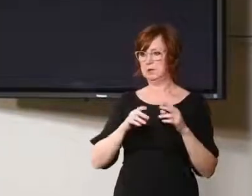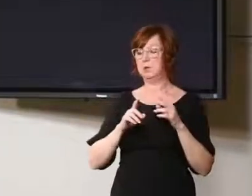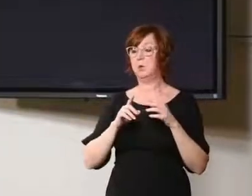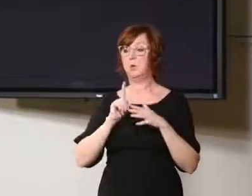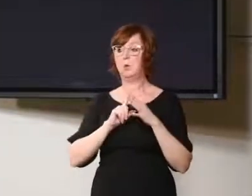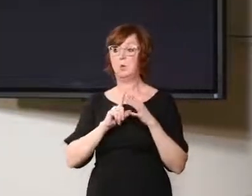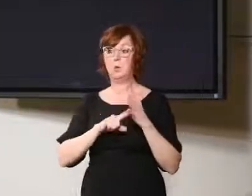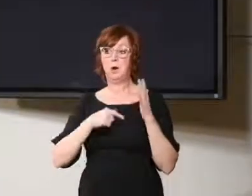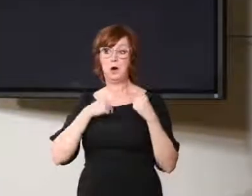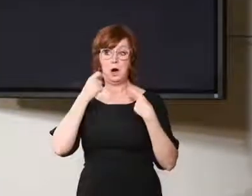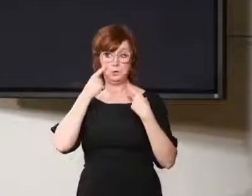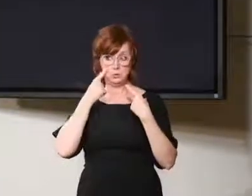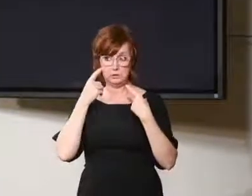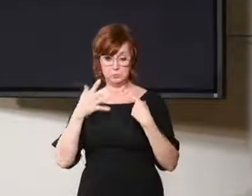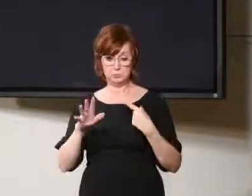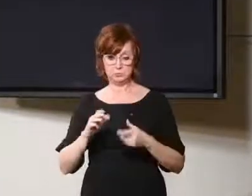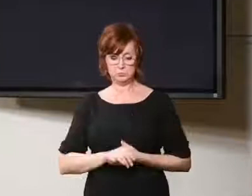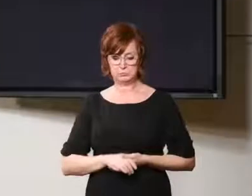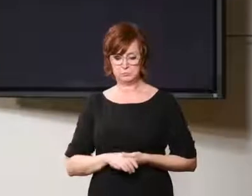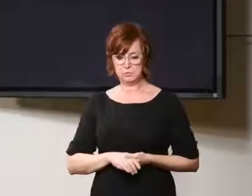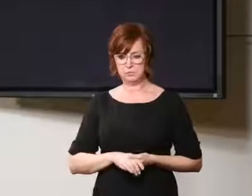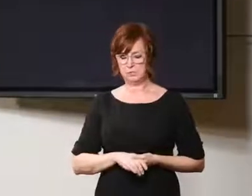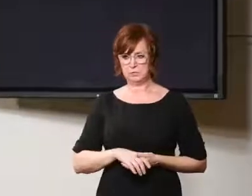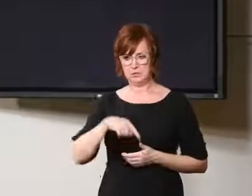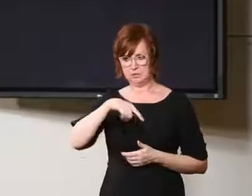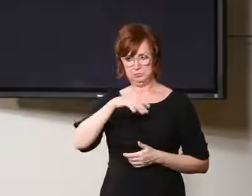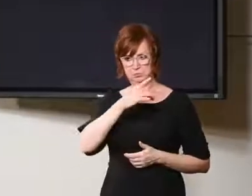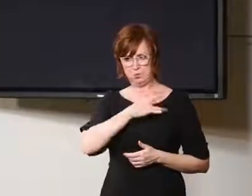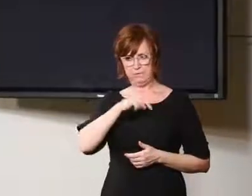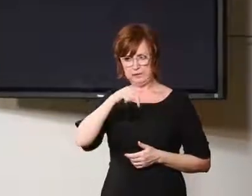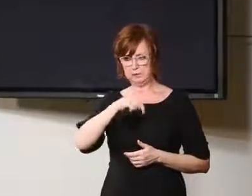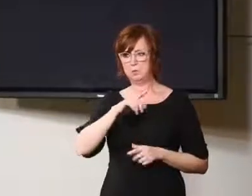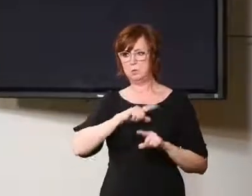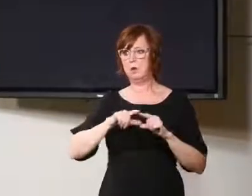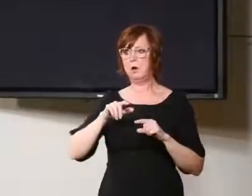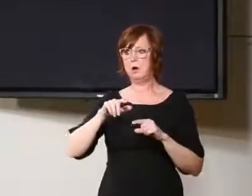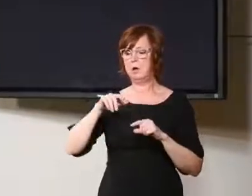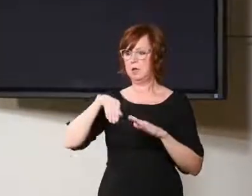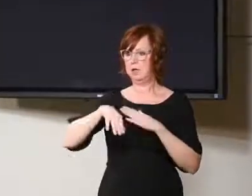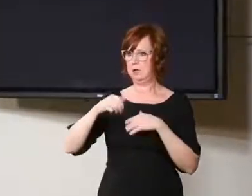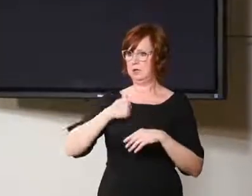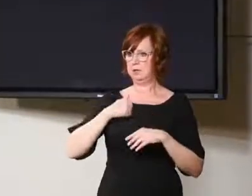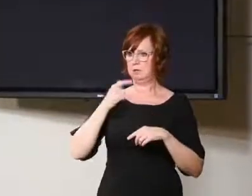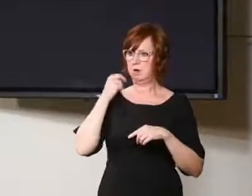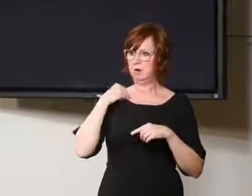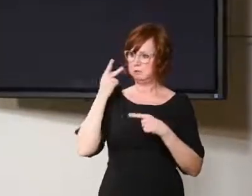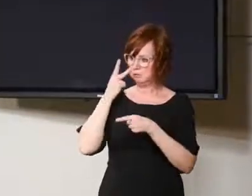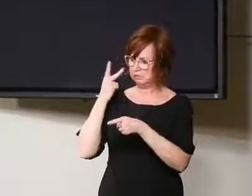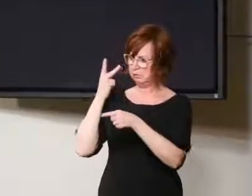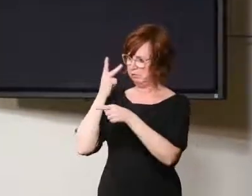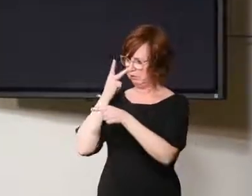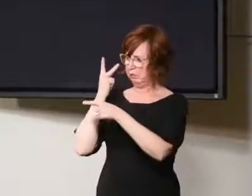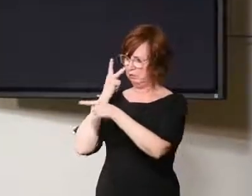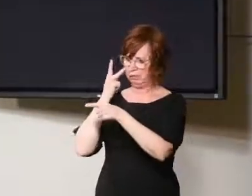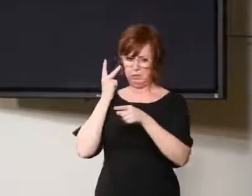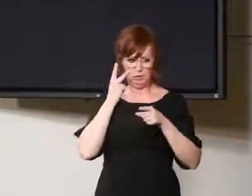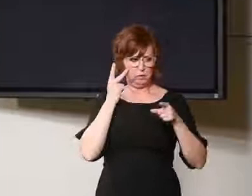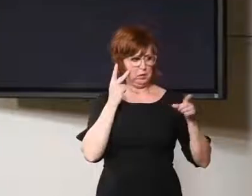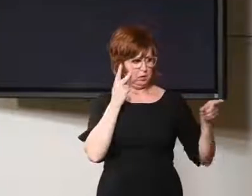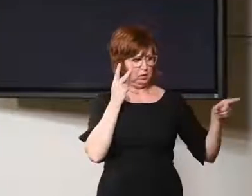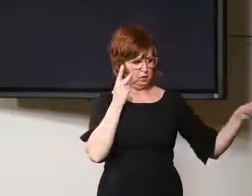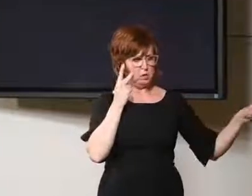even locally in Saskatchewan, but more across the nation, is some modeling that is starting to attempt to ascertain